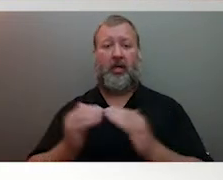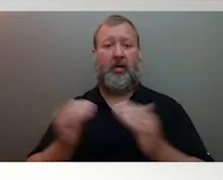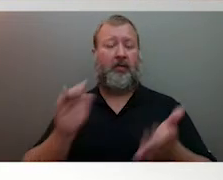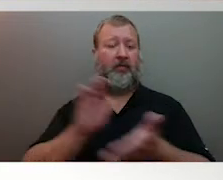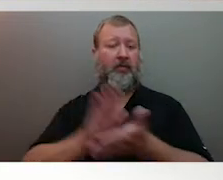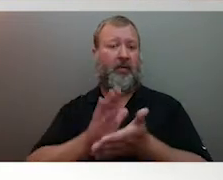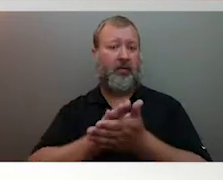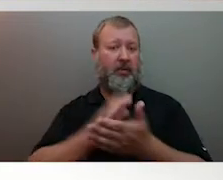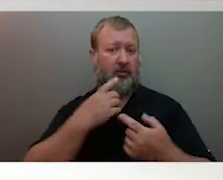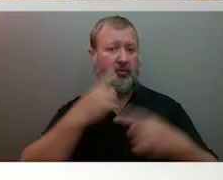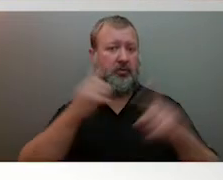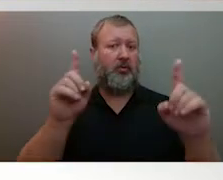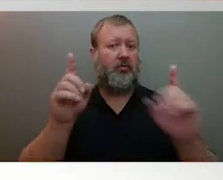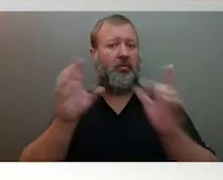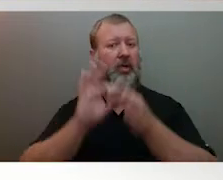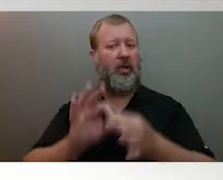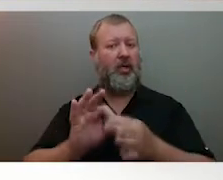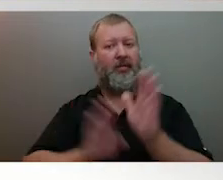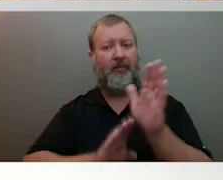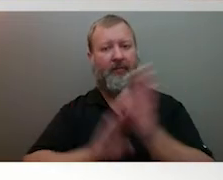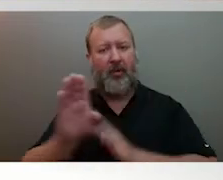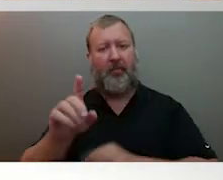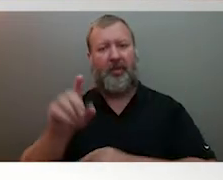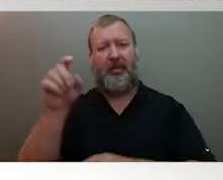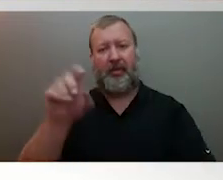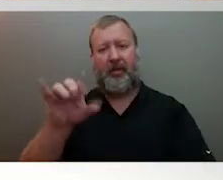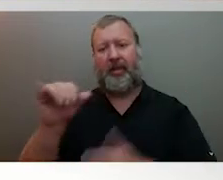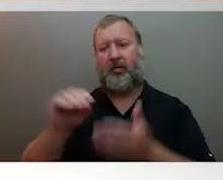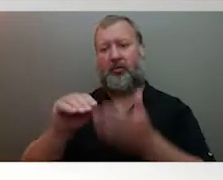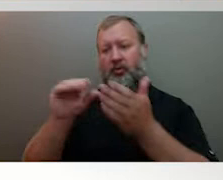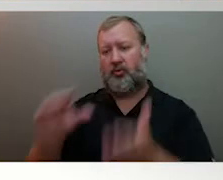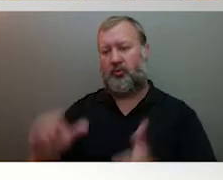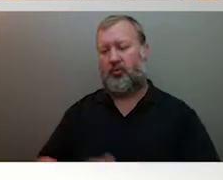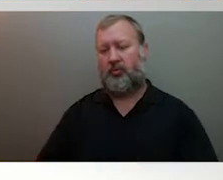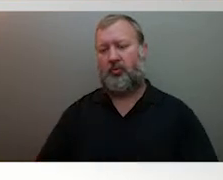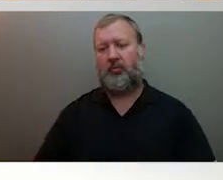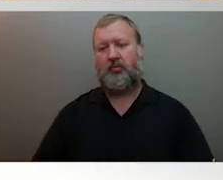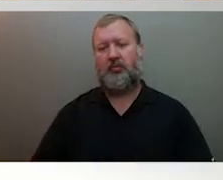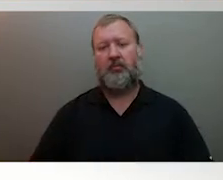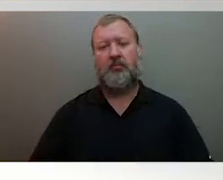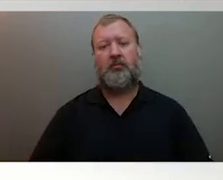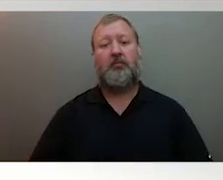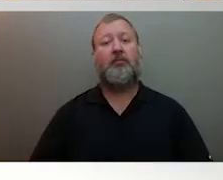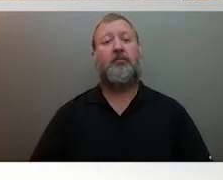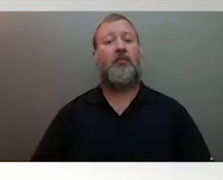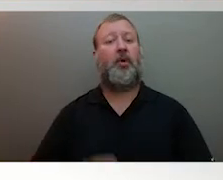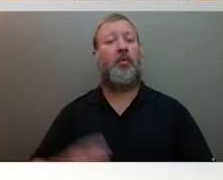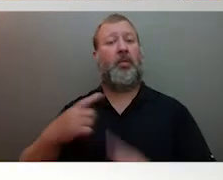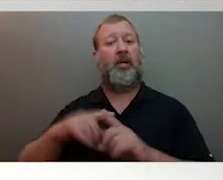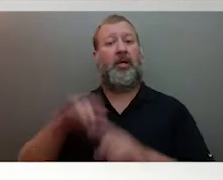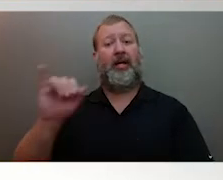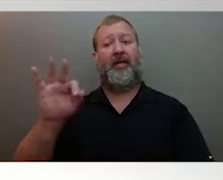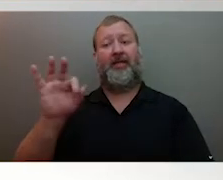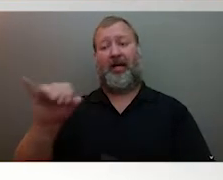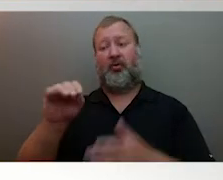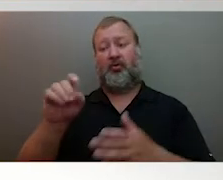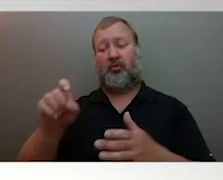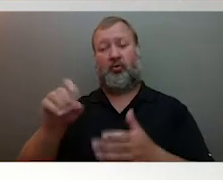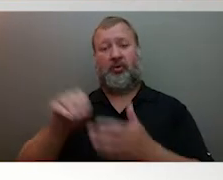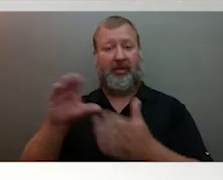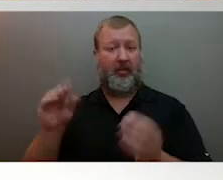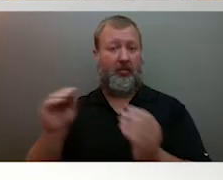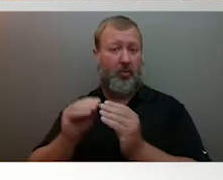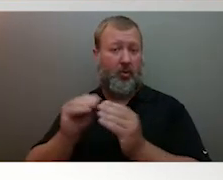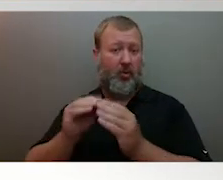academic achievement and related developmental needs of the student, and whether the student continues to need special education and